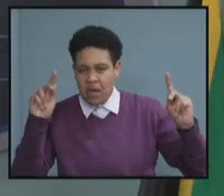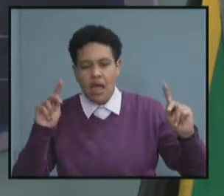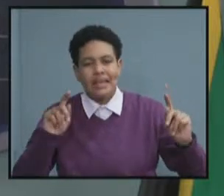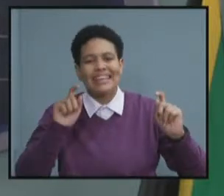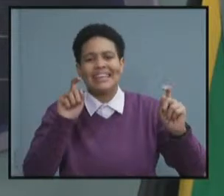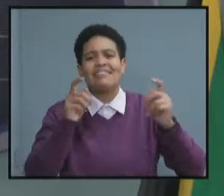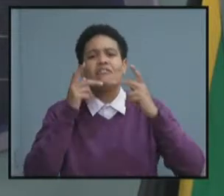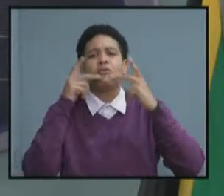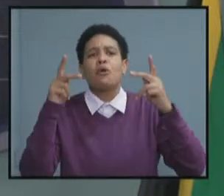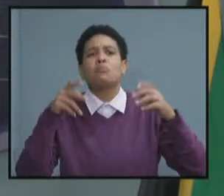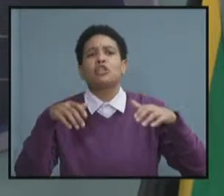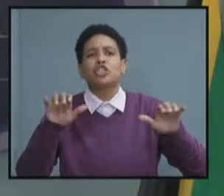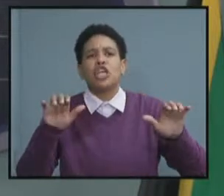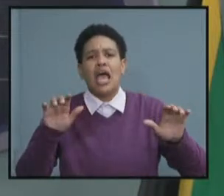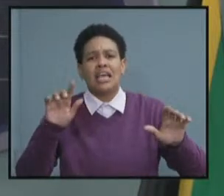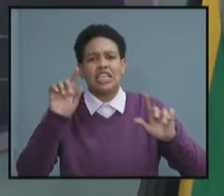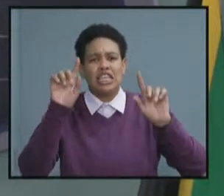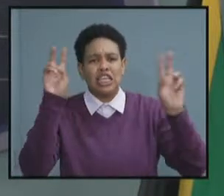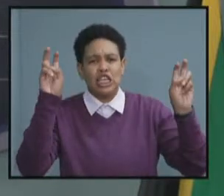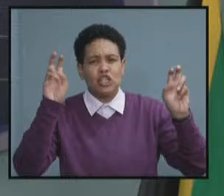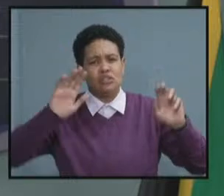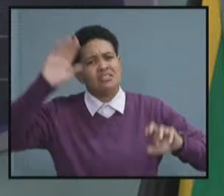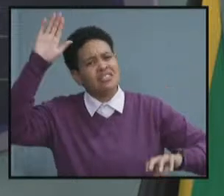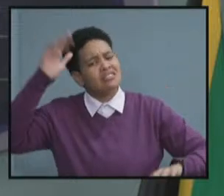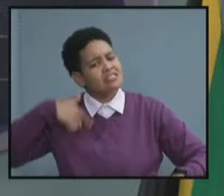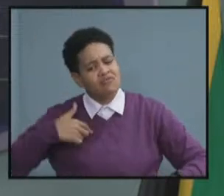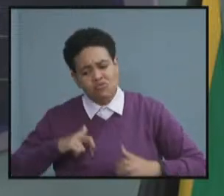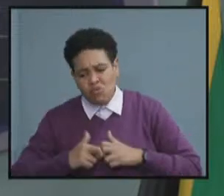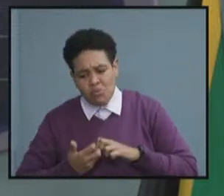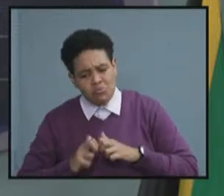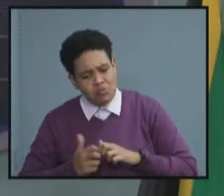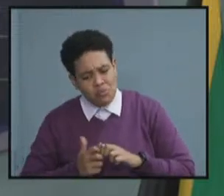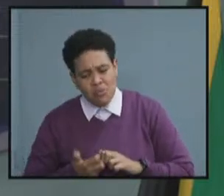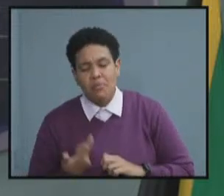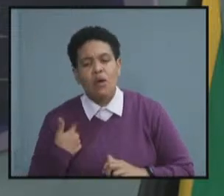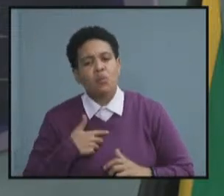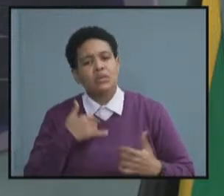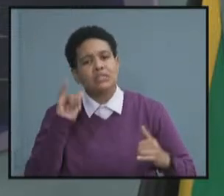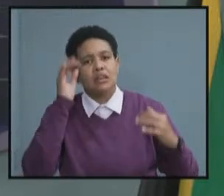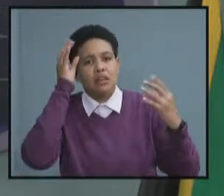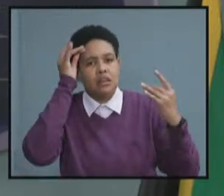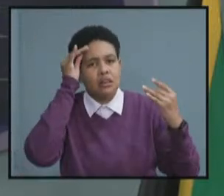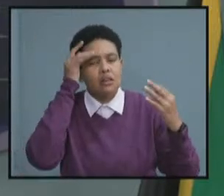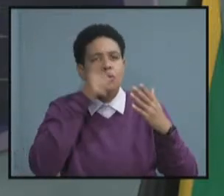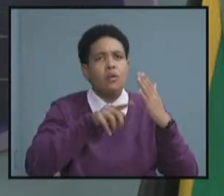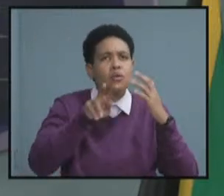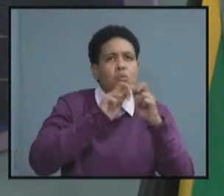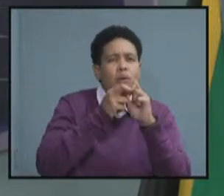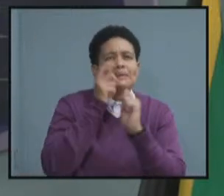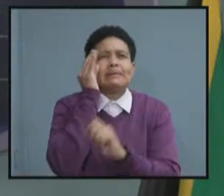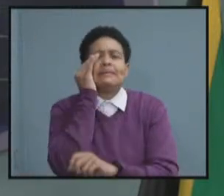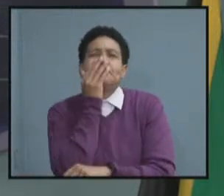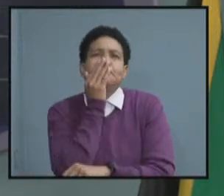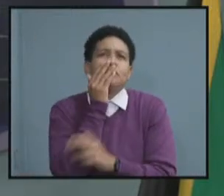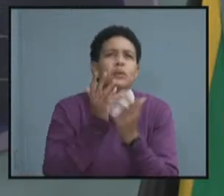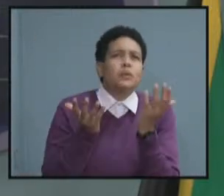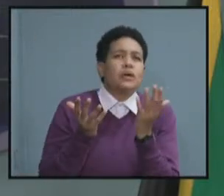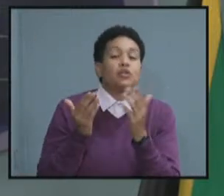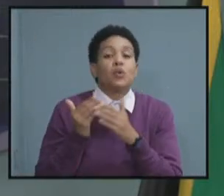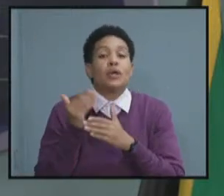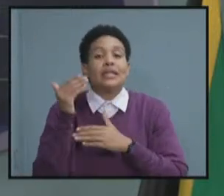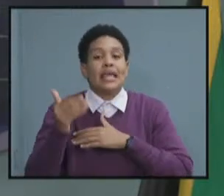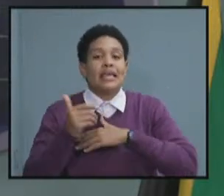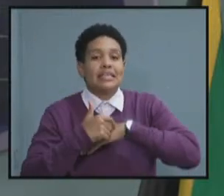chance to raise these issues, and we are contemplating them. So I would say that the next